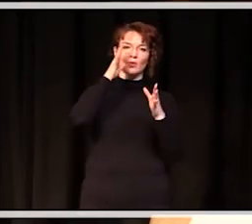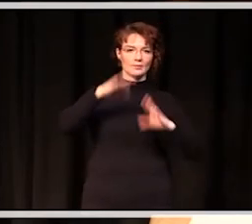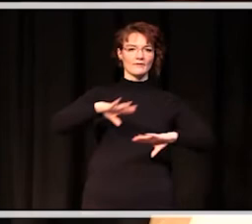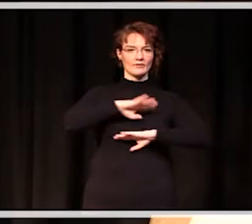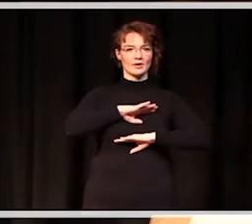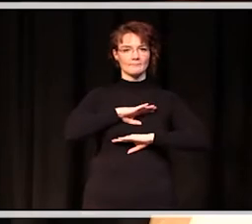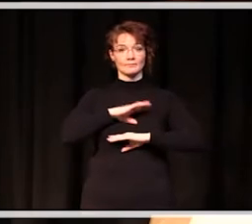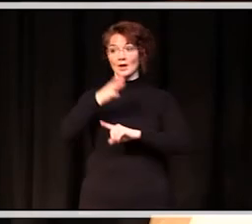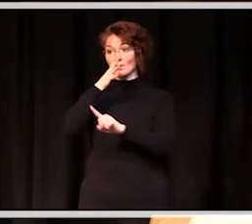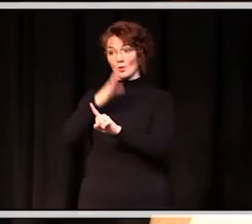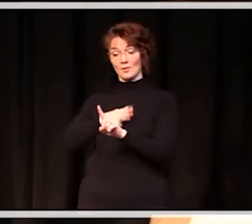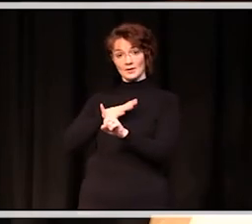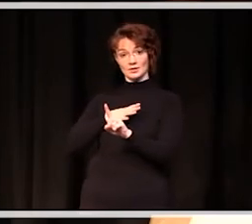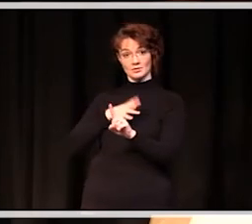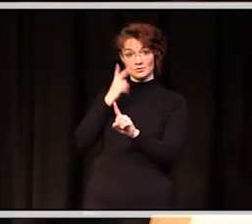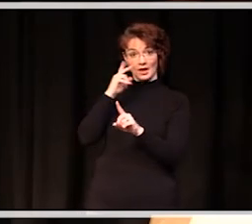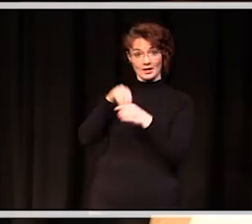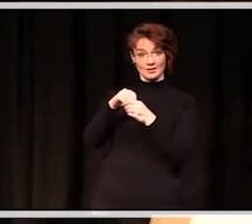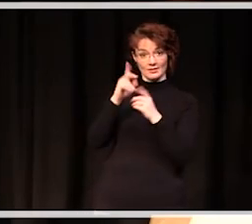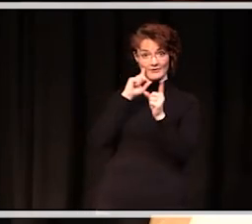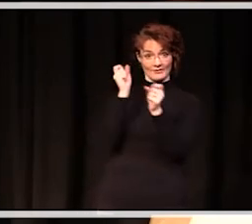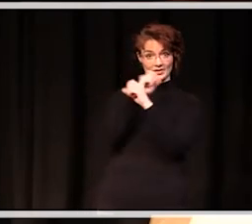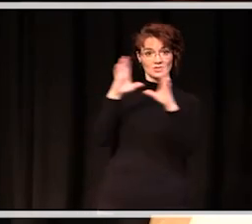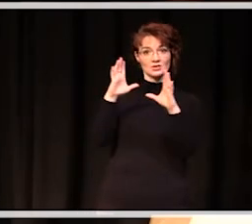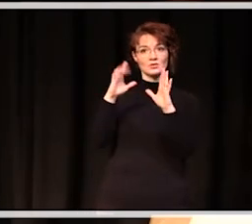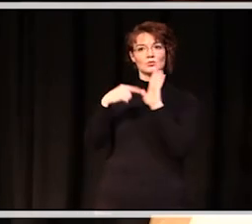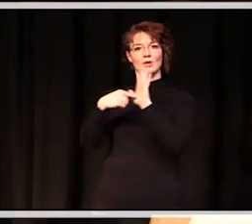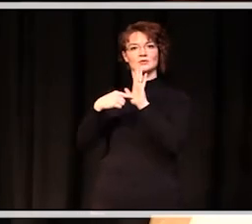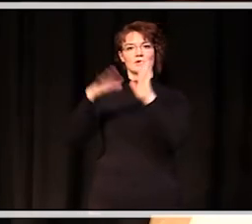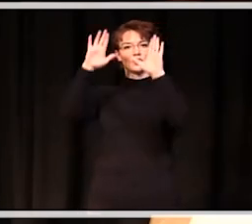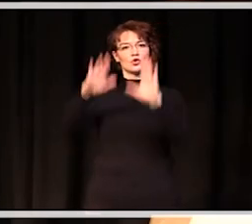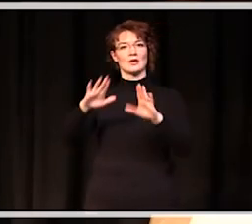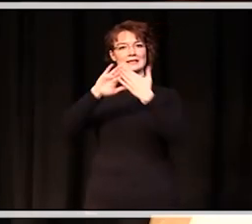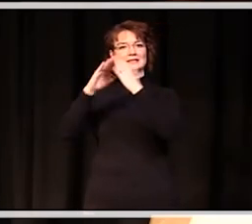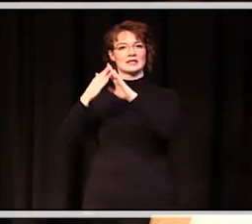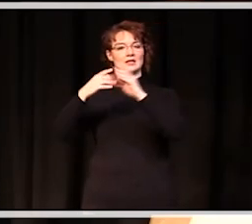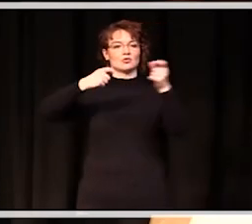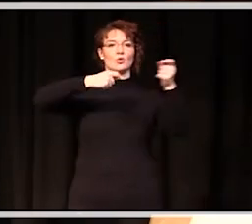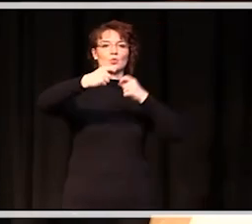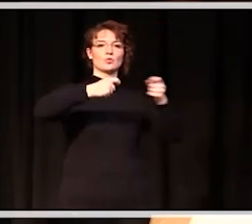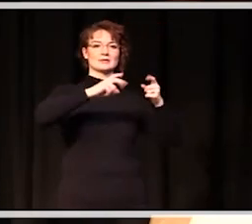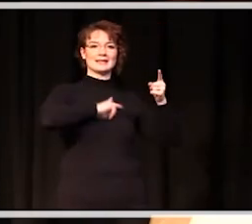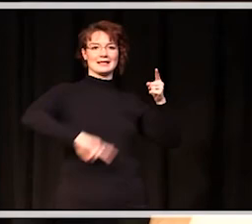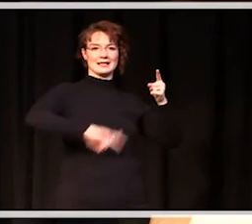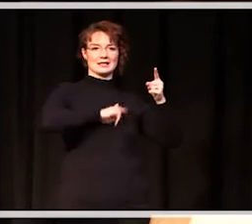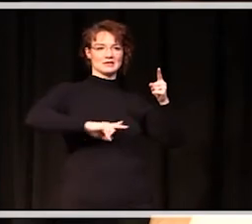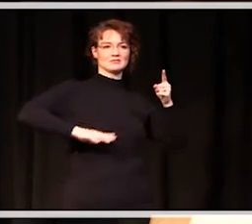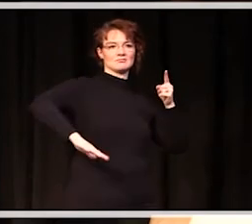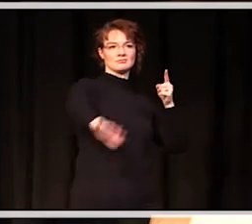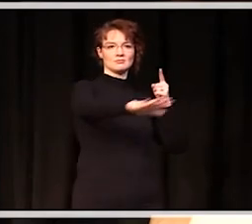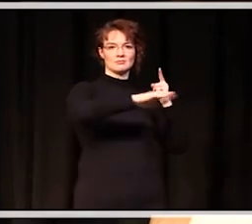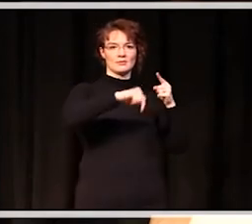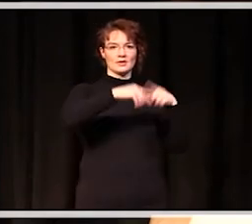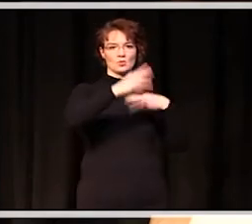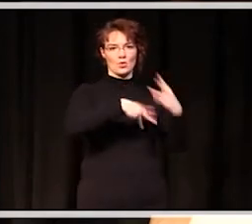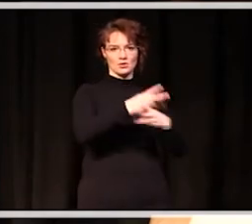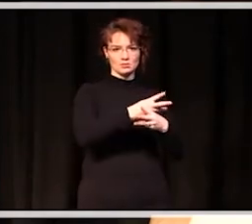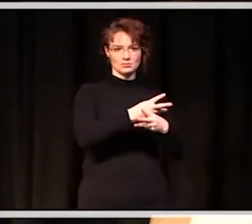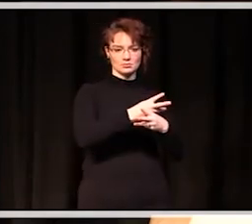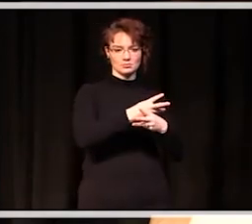woman you saw in your vision represents the great city that rules over the kings of this world."